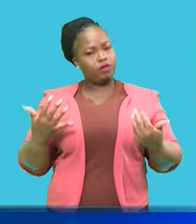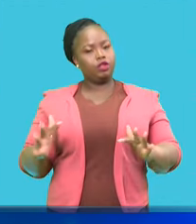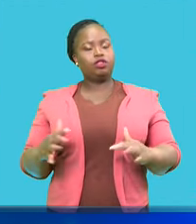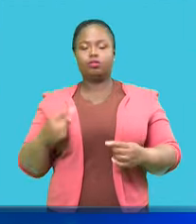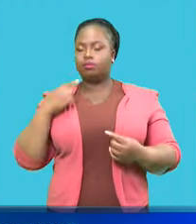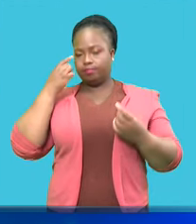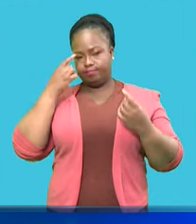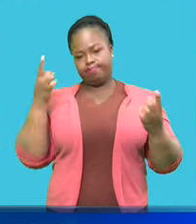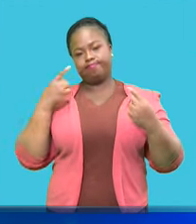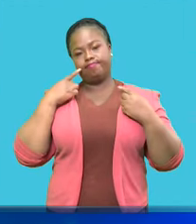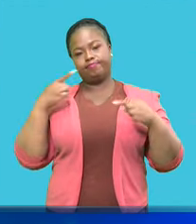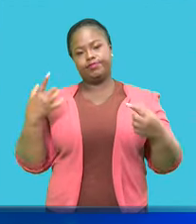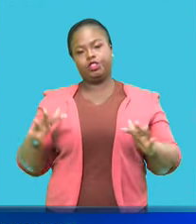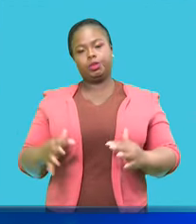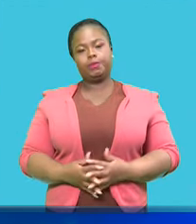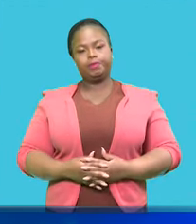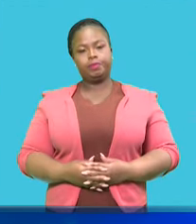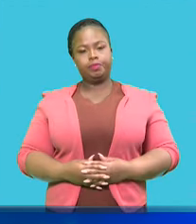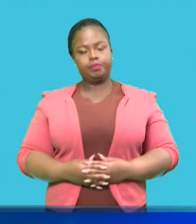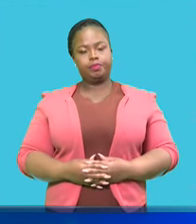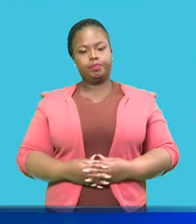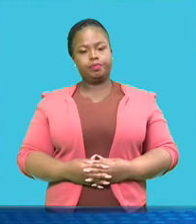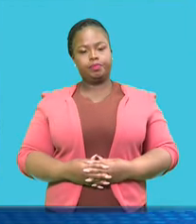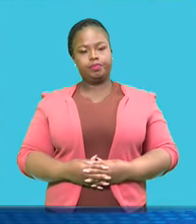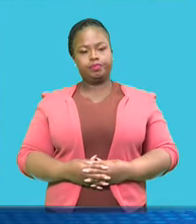iminxeba iyasebenza kakuhle ngoku.